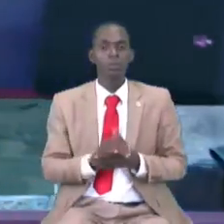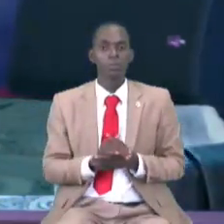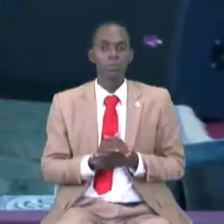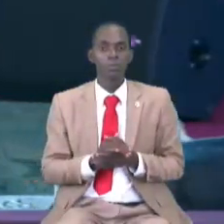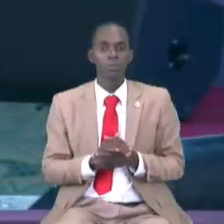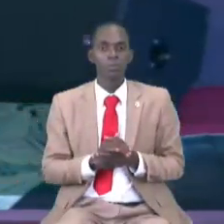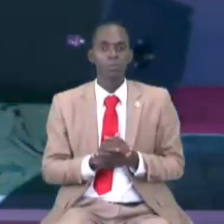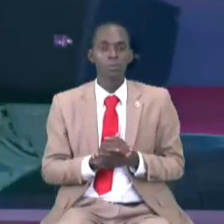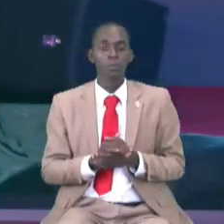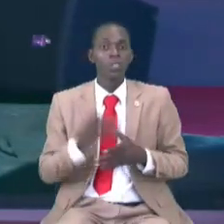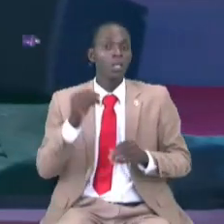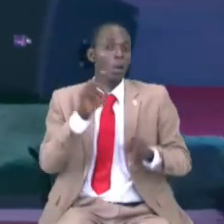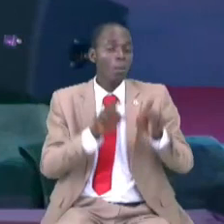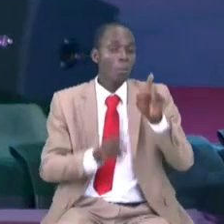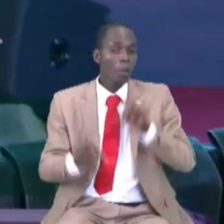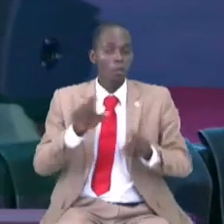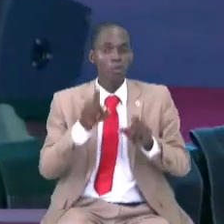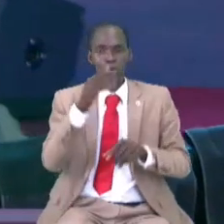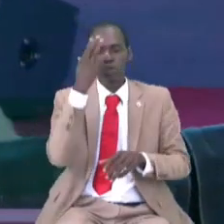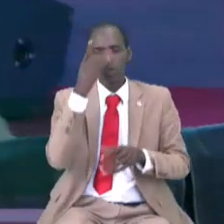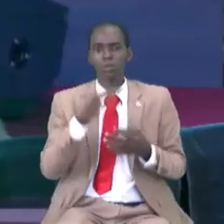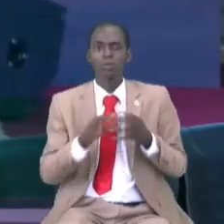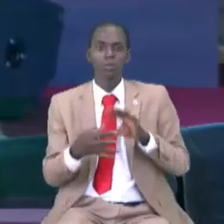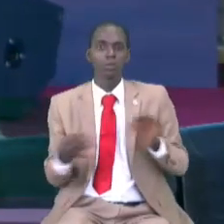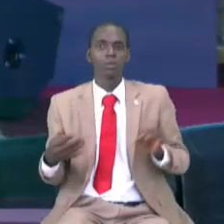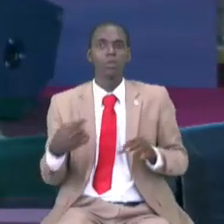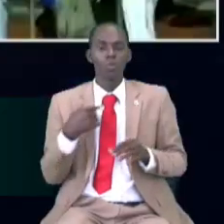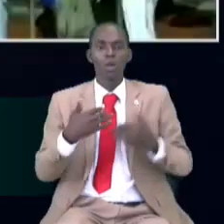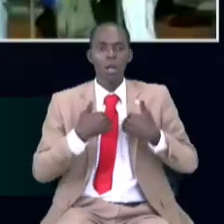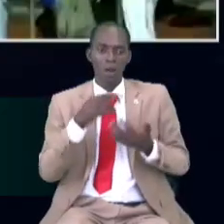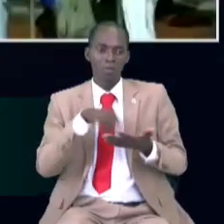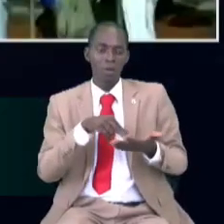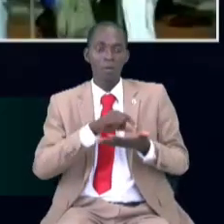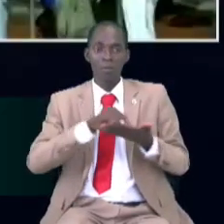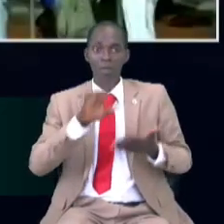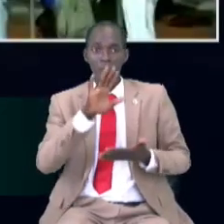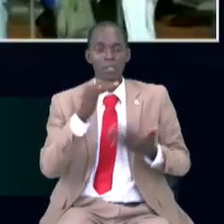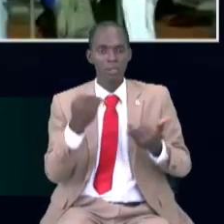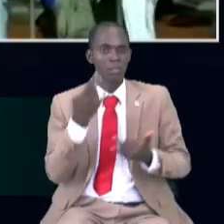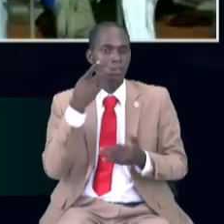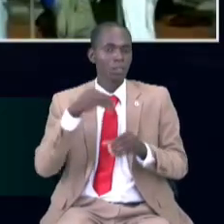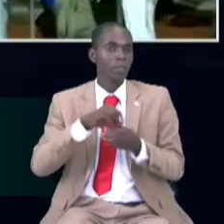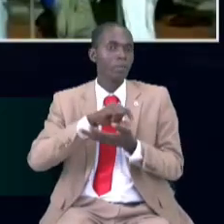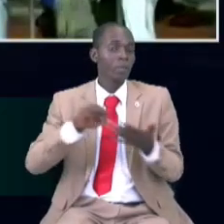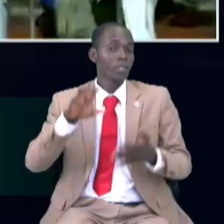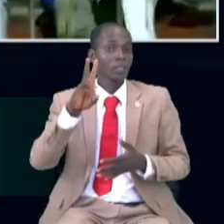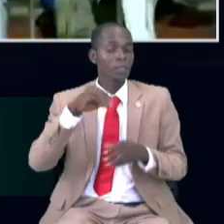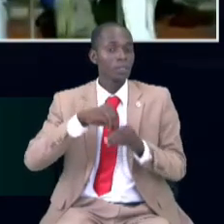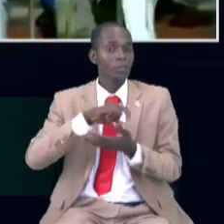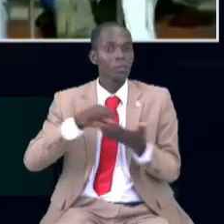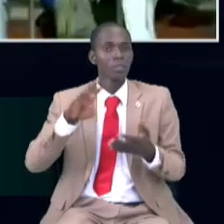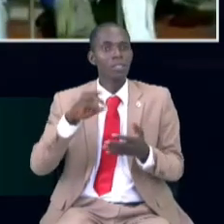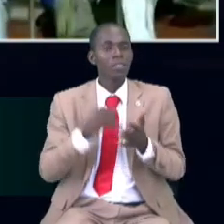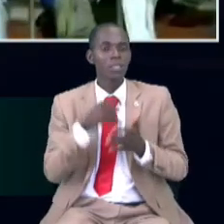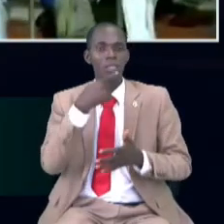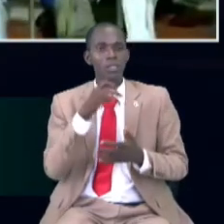verse 5. Look at verse 6. In verse 6, it tells us, for the word came unto the king